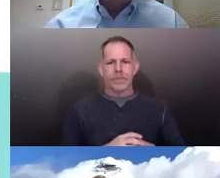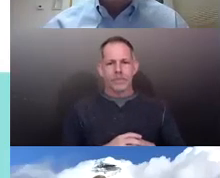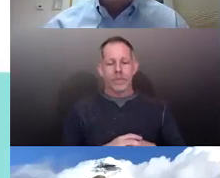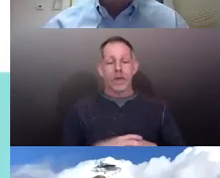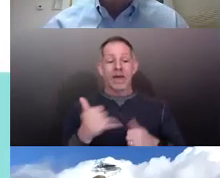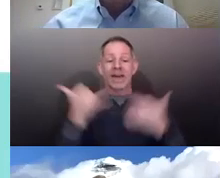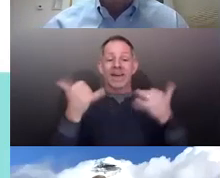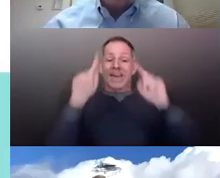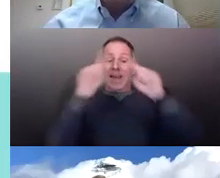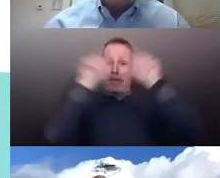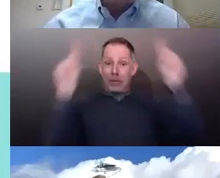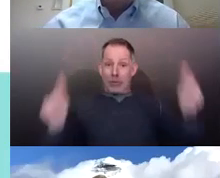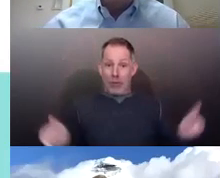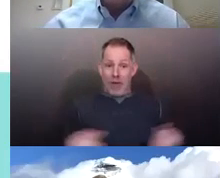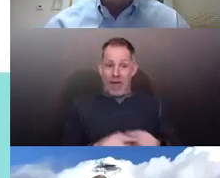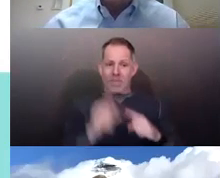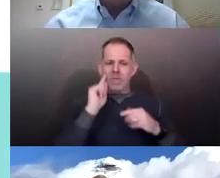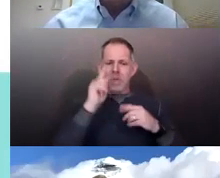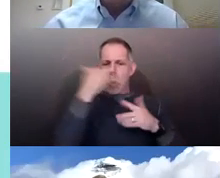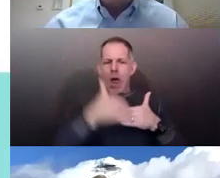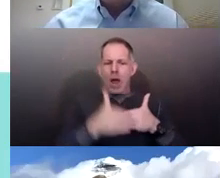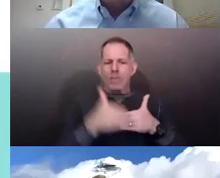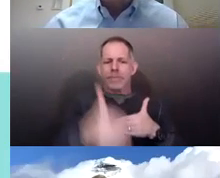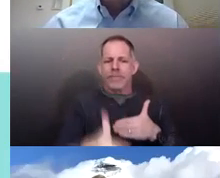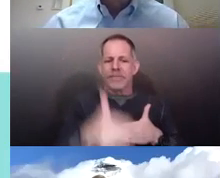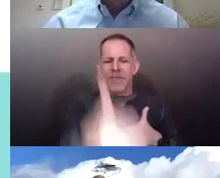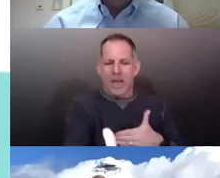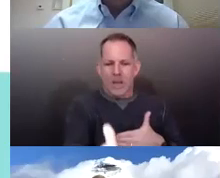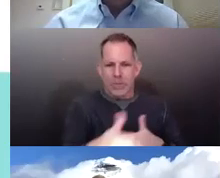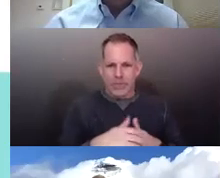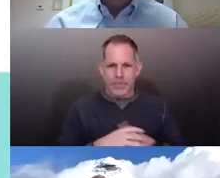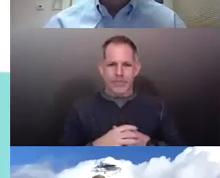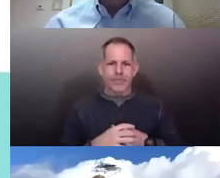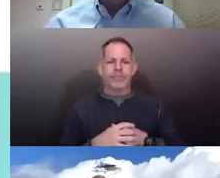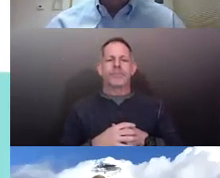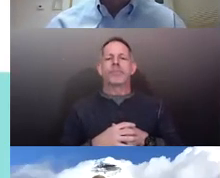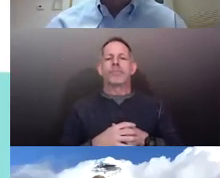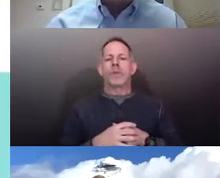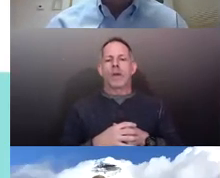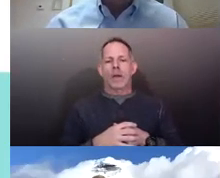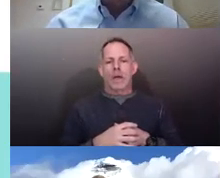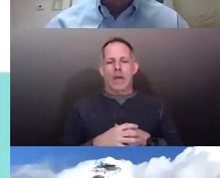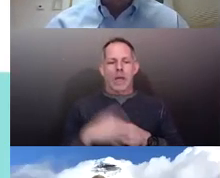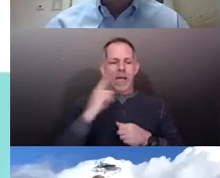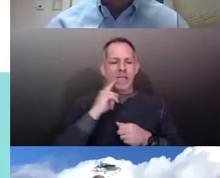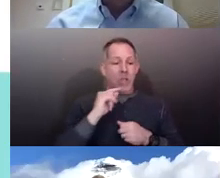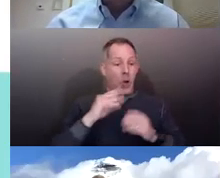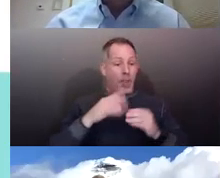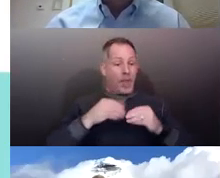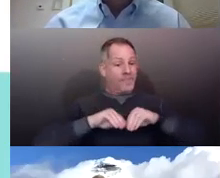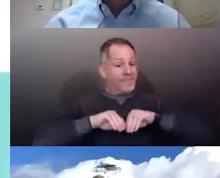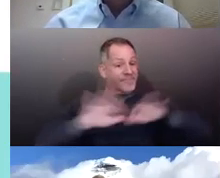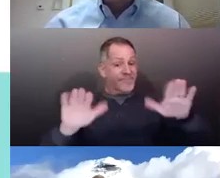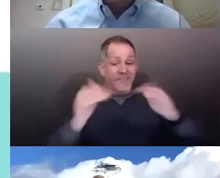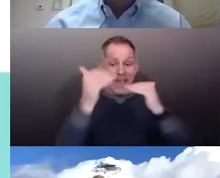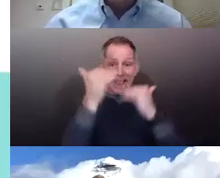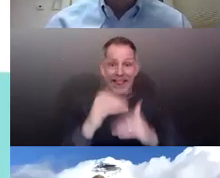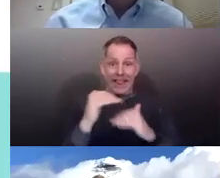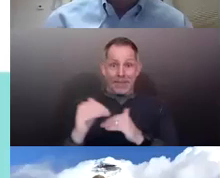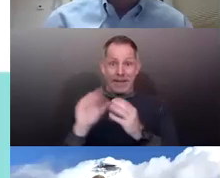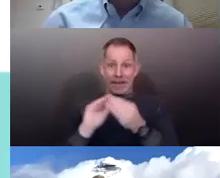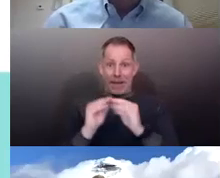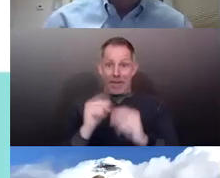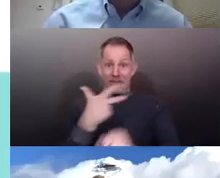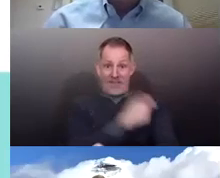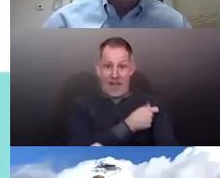will be a time when we're ramping up vaccine supply, and that's the time when scarcity